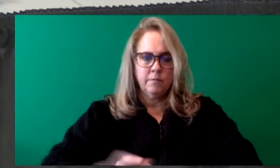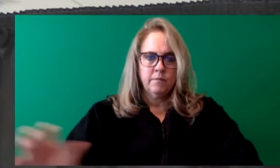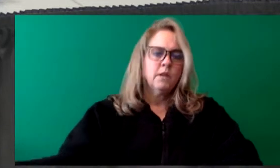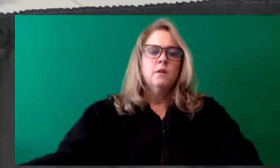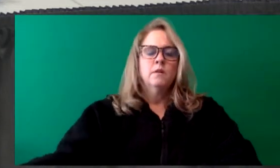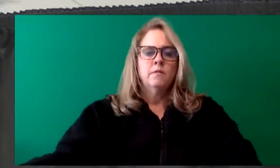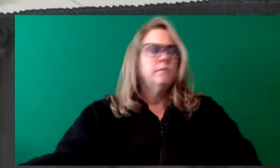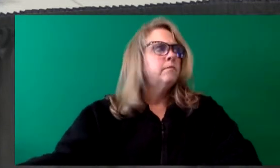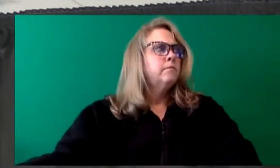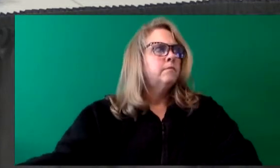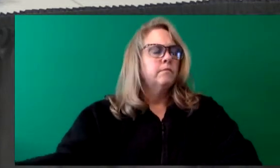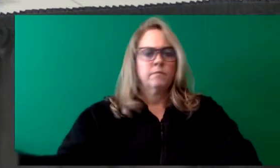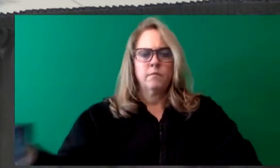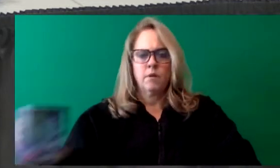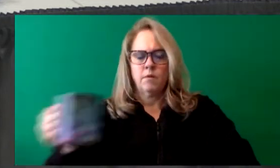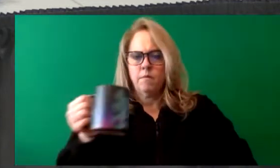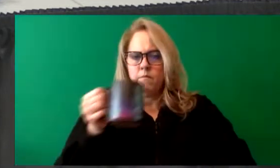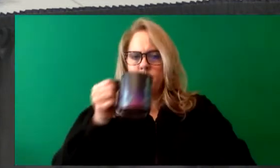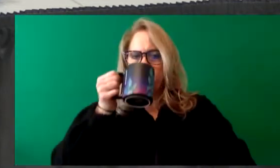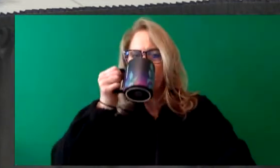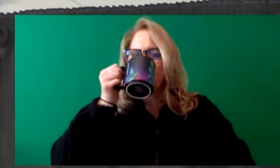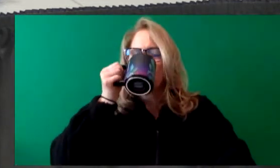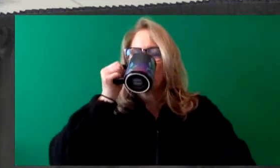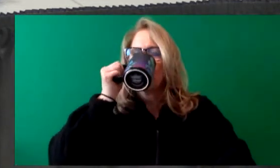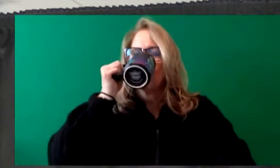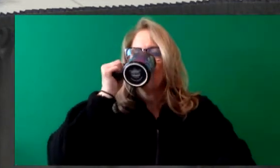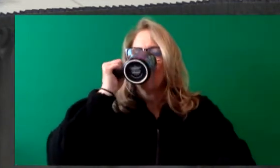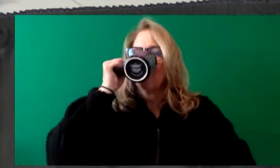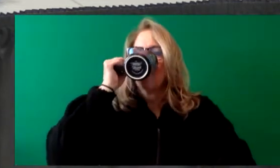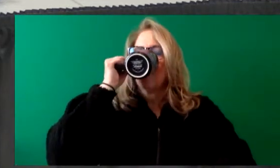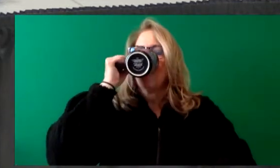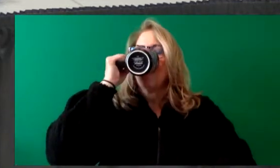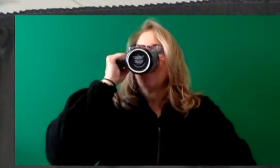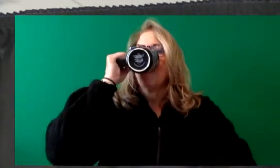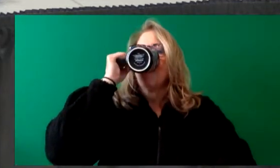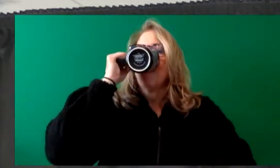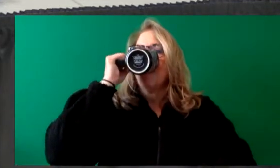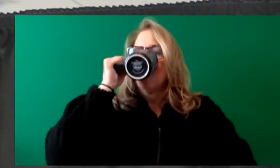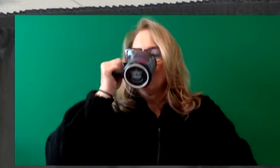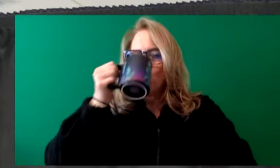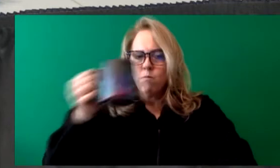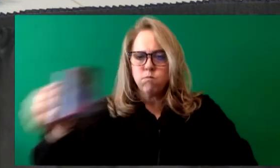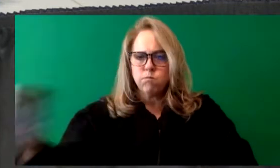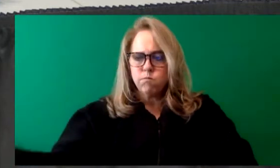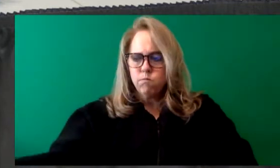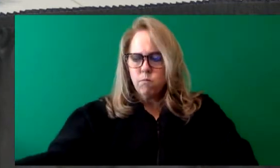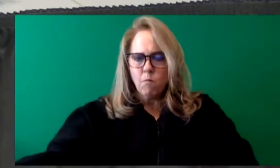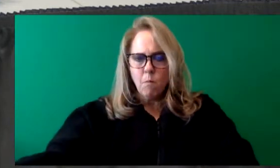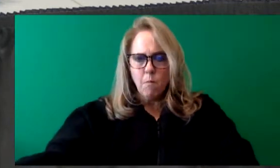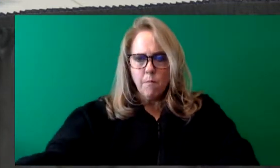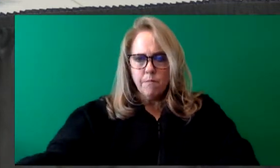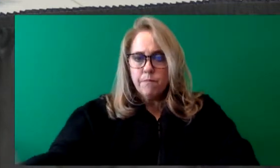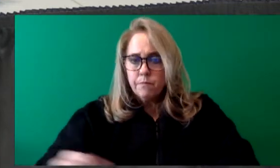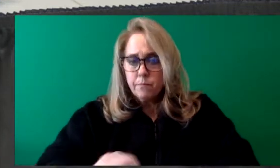Do you guys want to vote on these individually or at the same time? Because there's 2 of them.